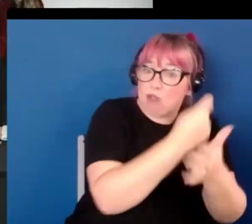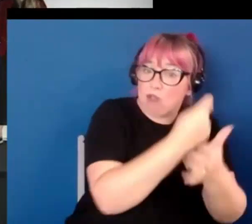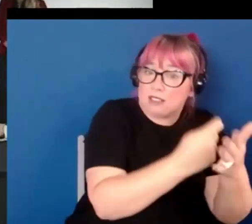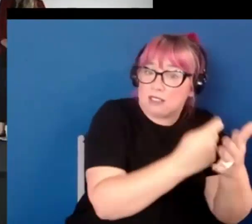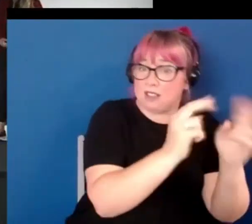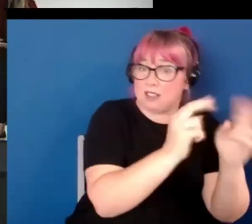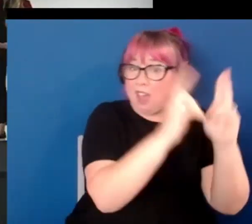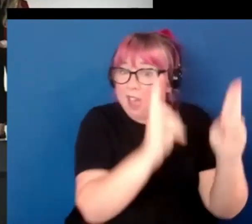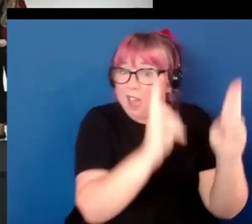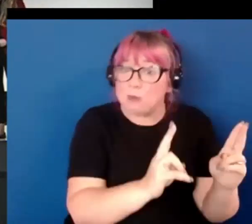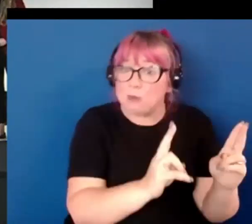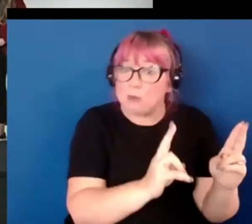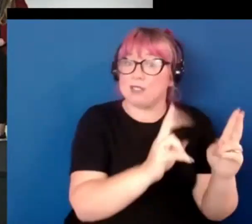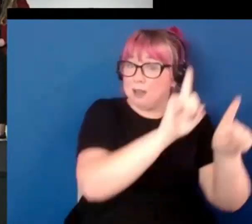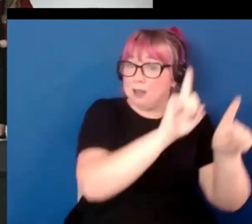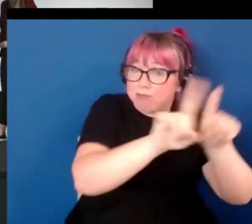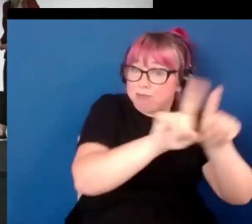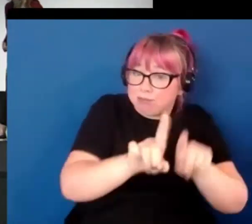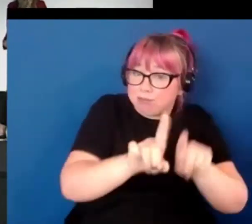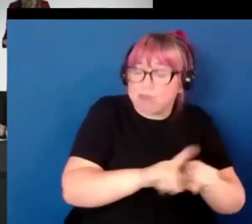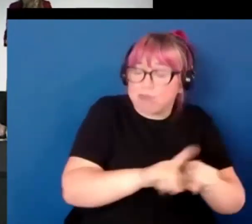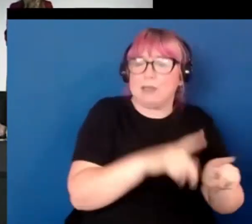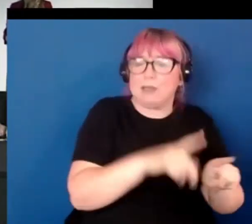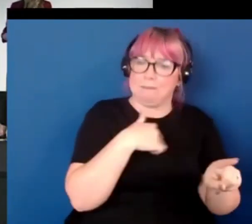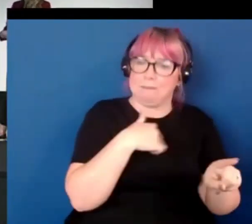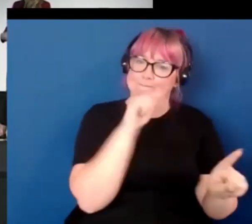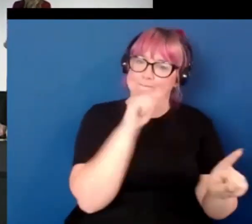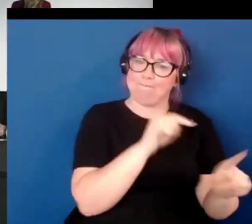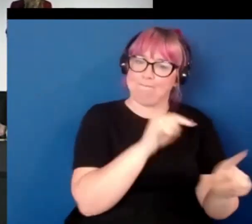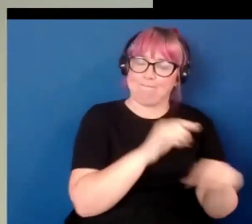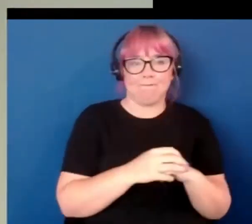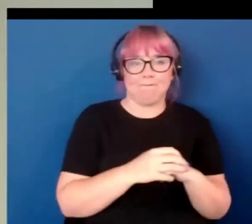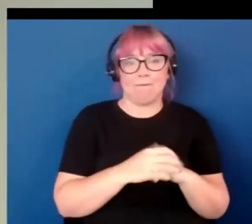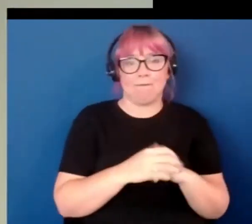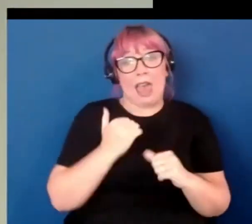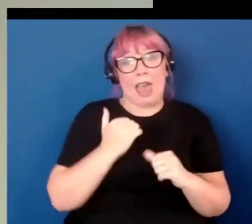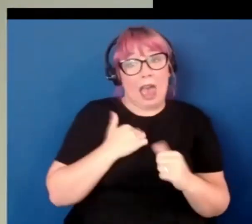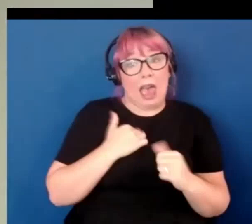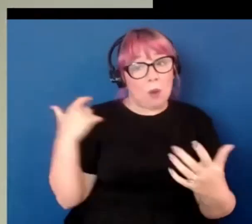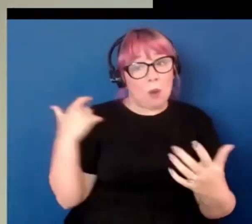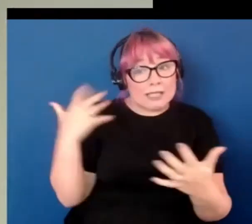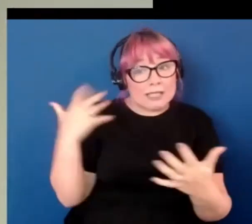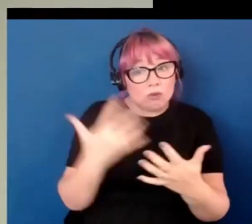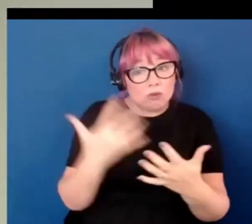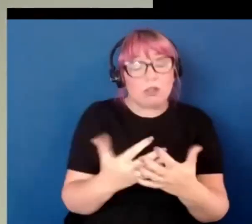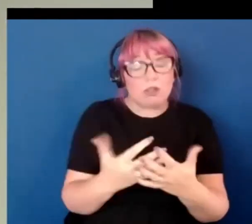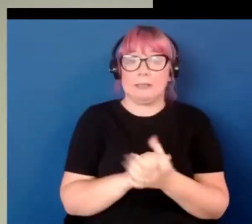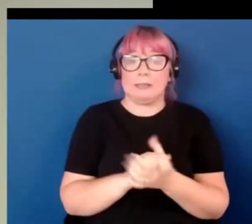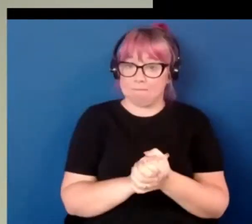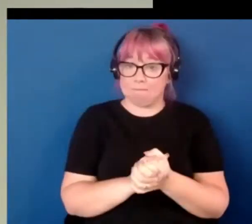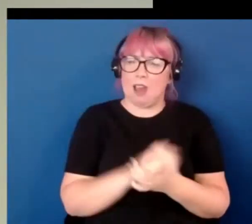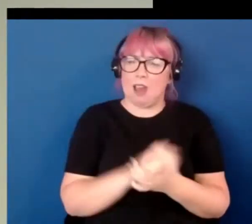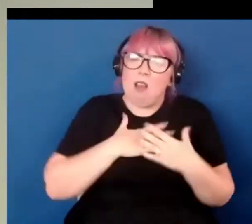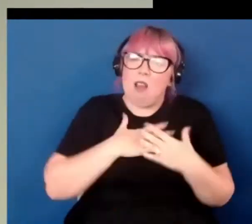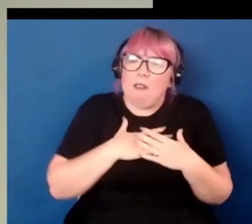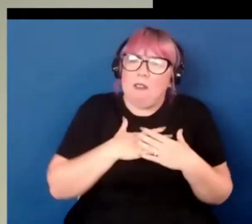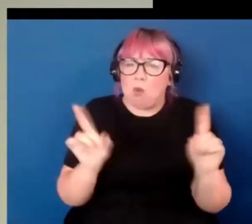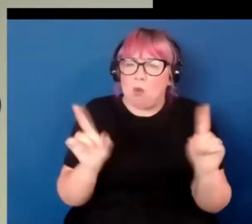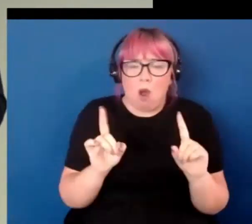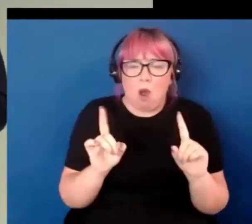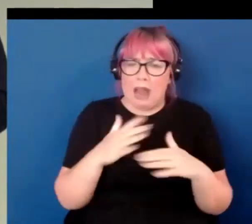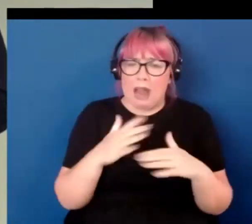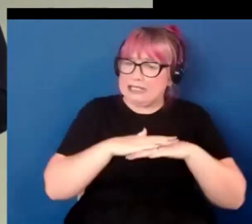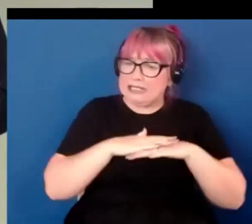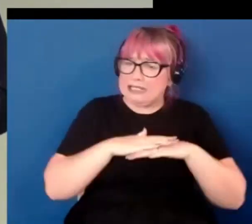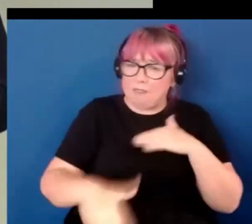And what I really love about our party's history is that we have never been scared to stand with movements that aren't always neat and